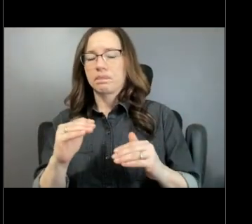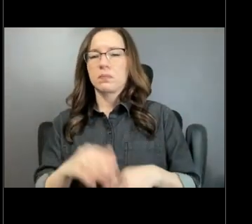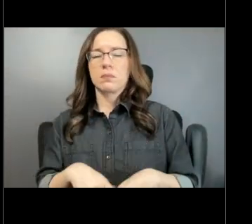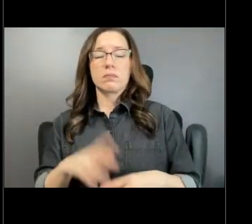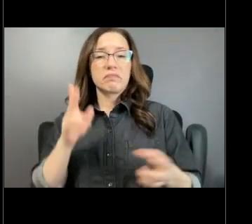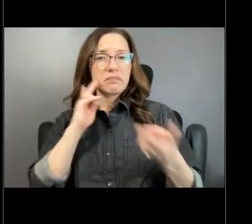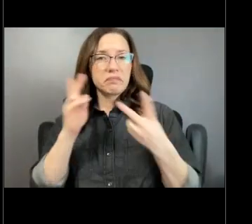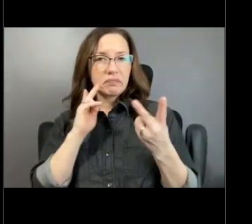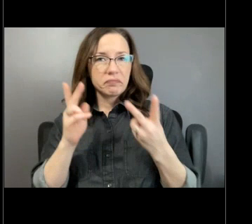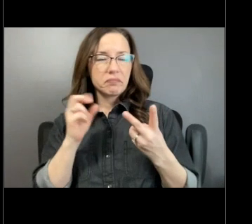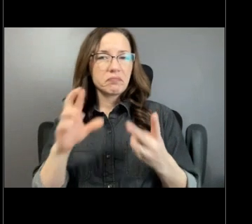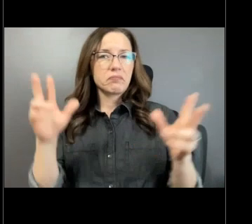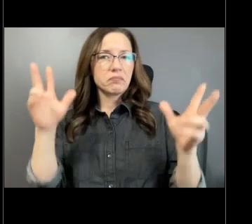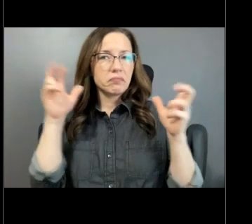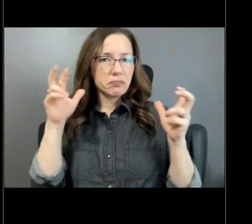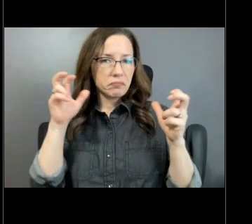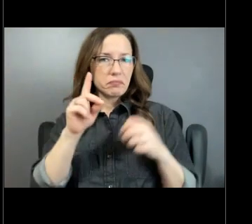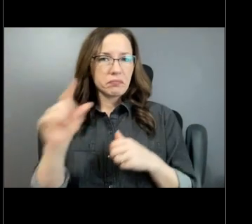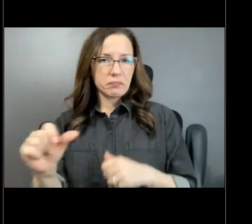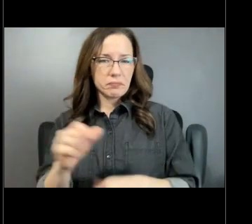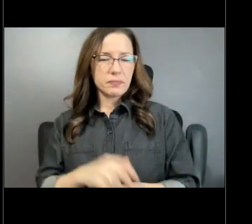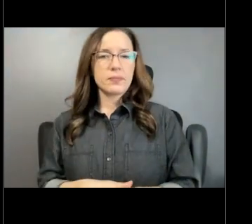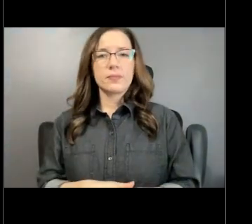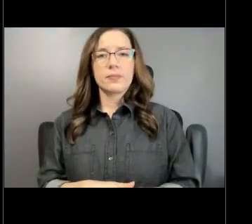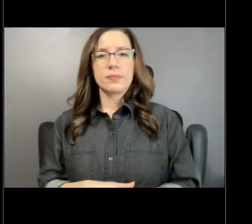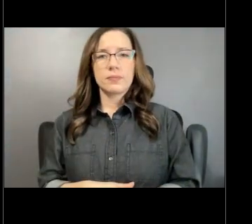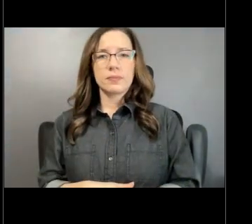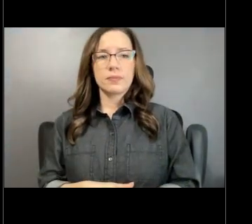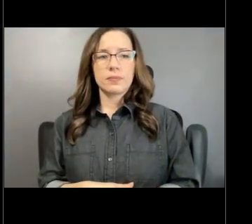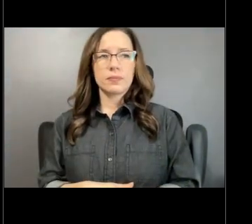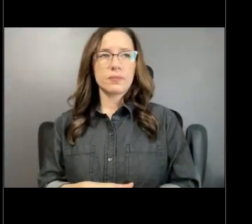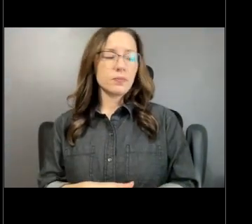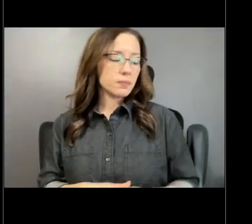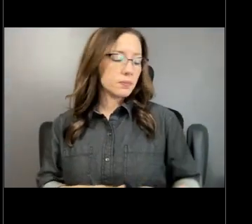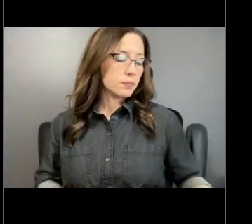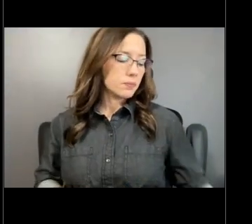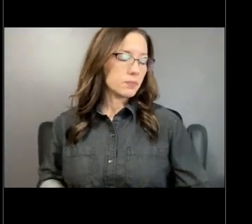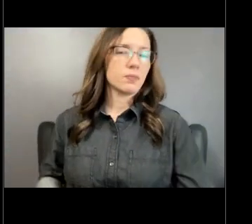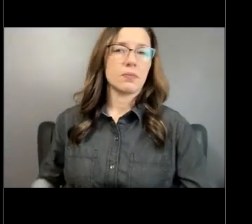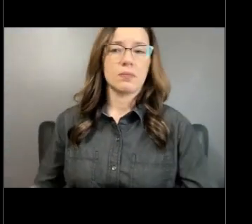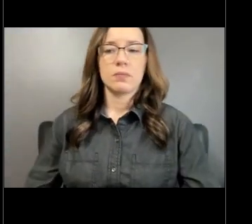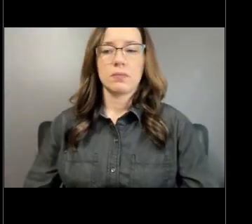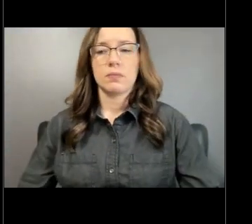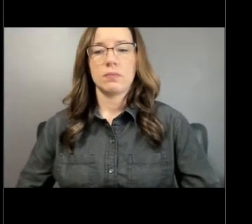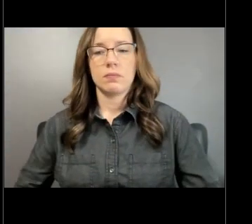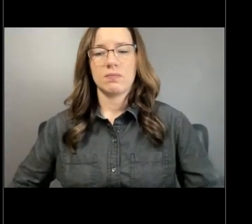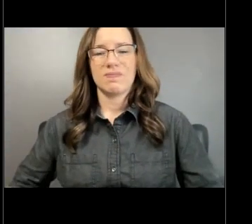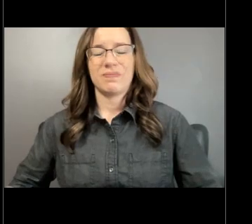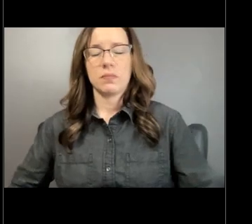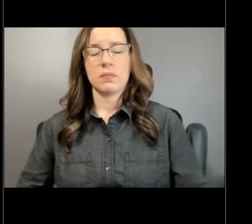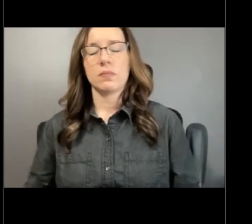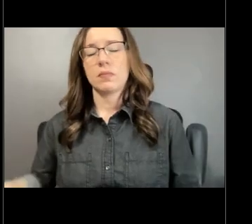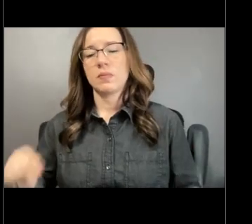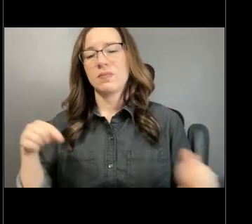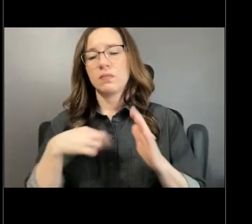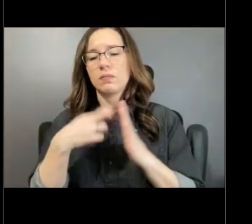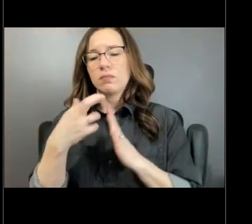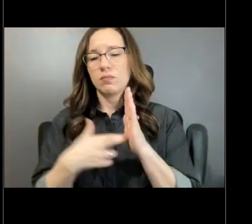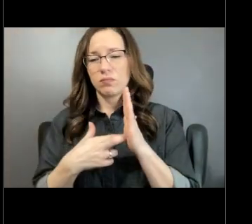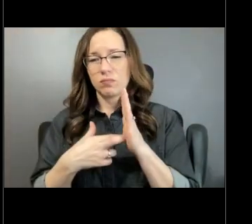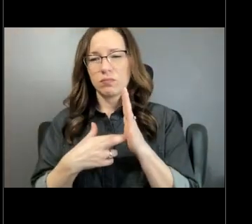vision or hearing disabilities. The guidelines established the minimal levels